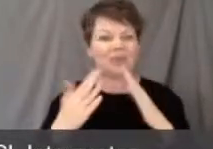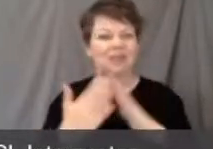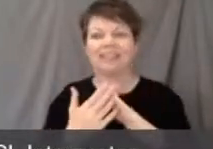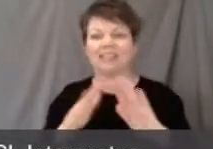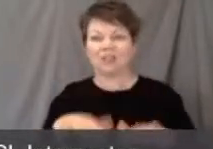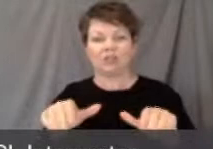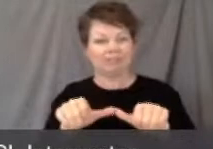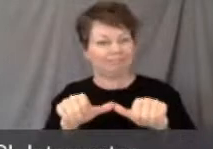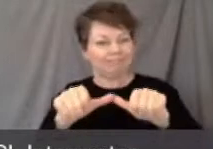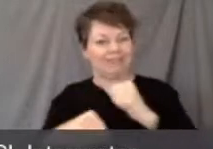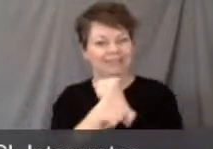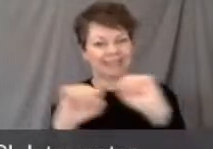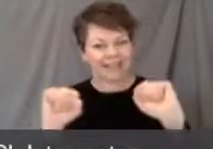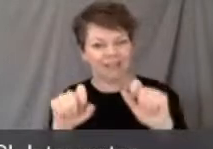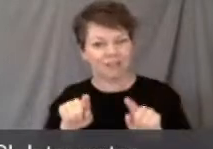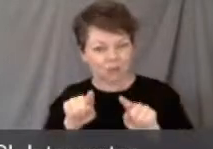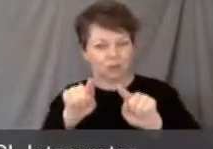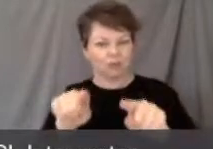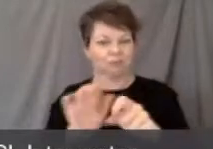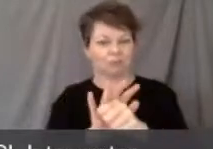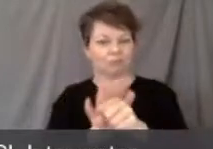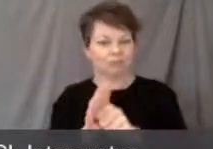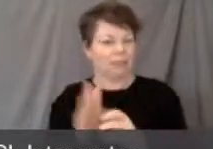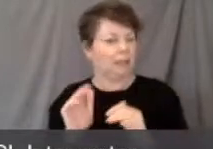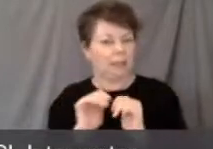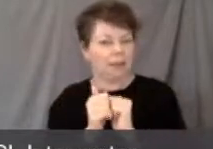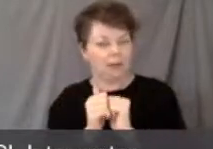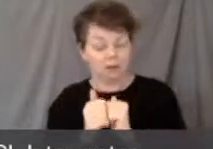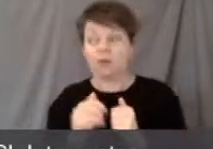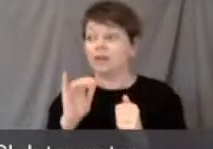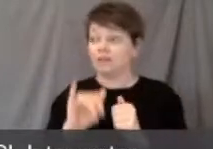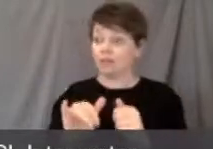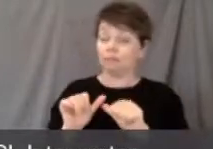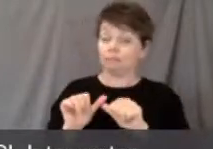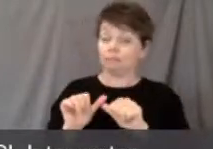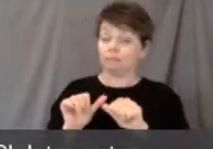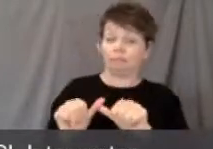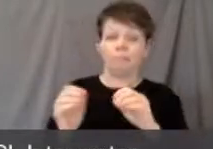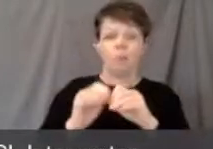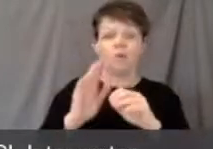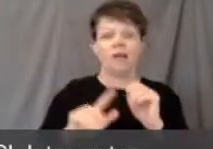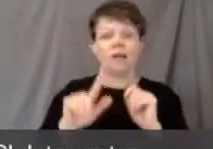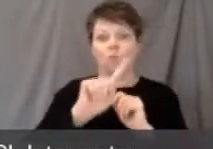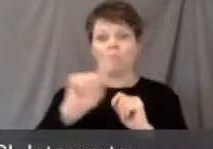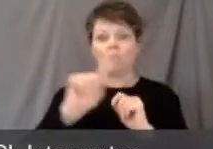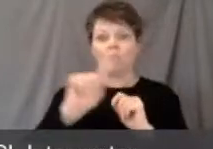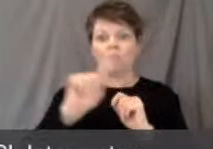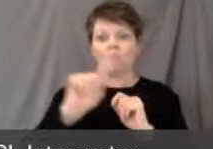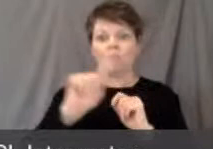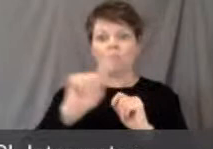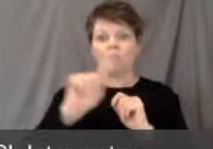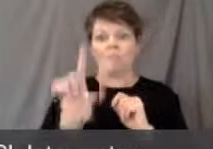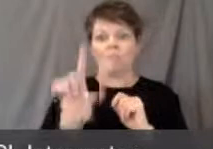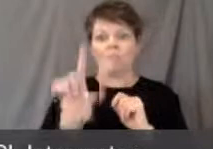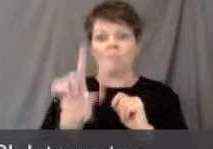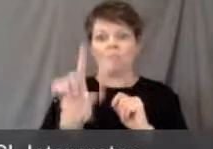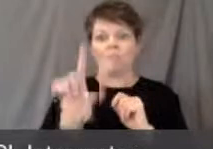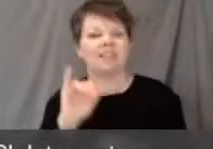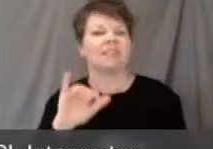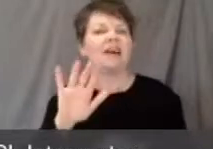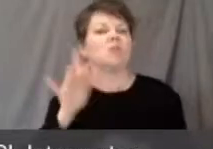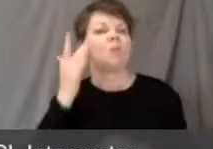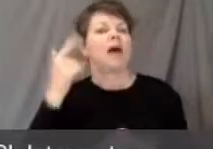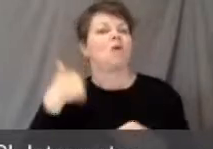safe during this COVID-19 pandemic. It's been going on for more than a year and a half. And that's why we're having this presentation